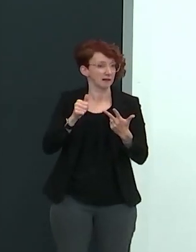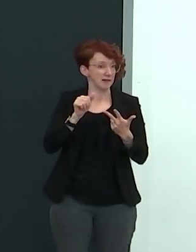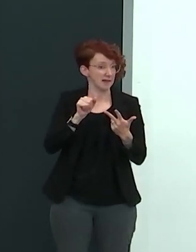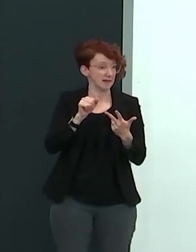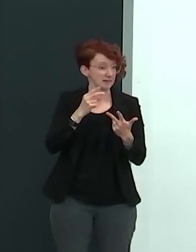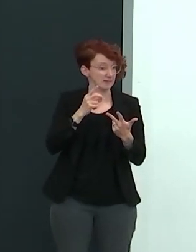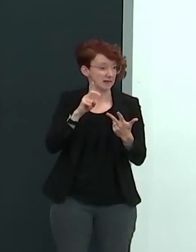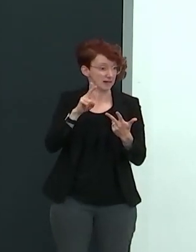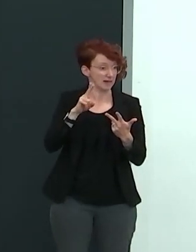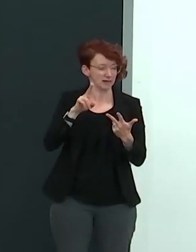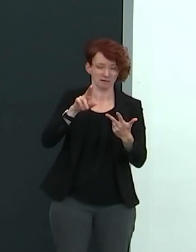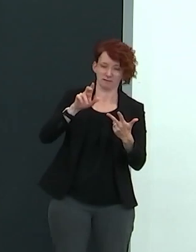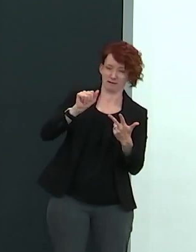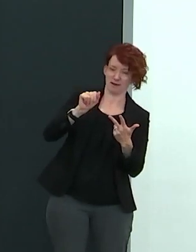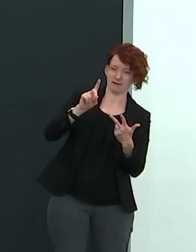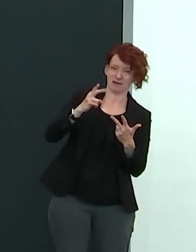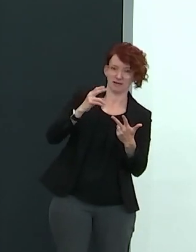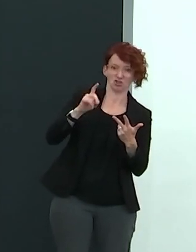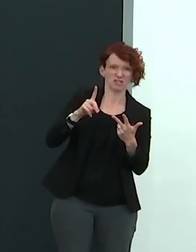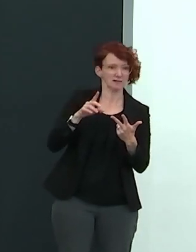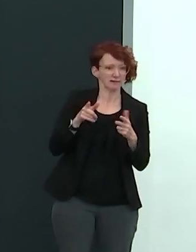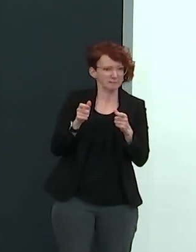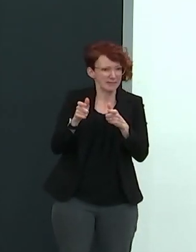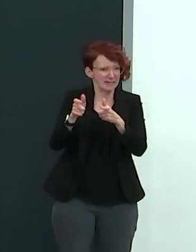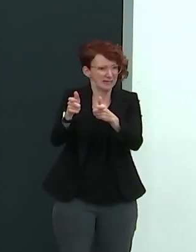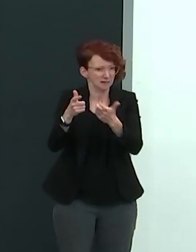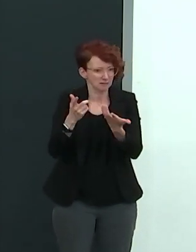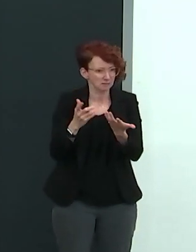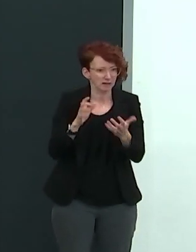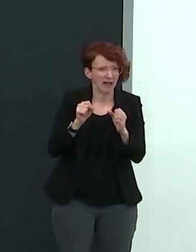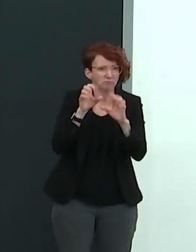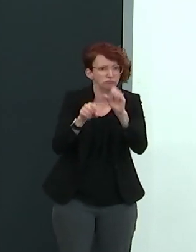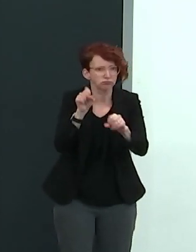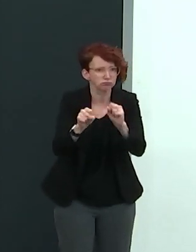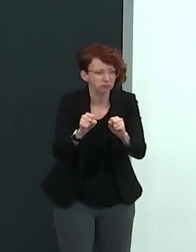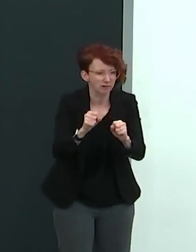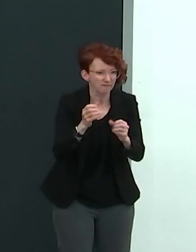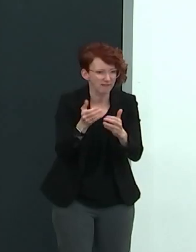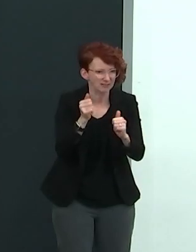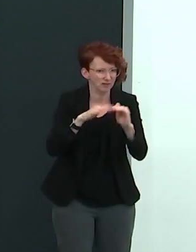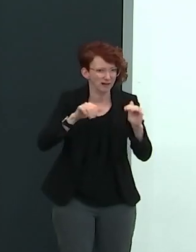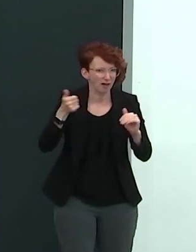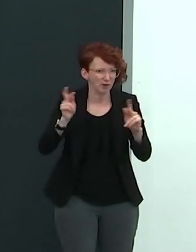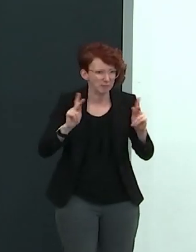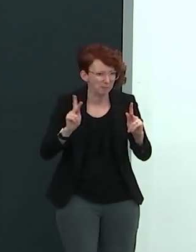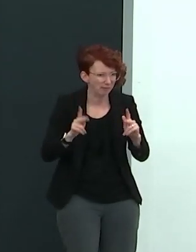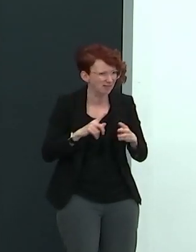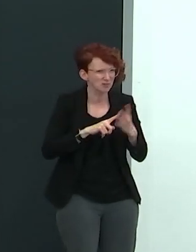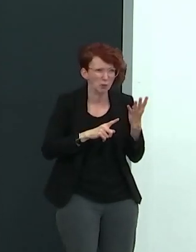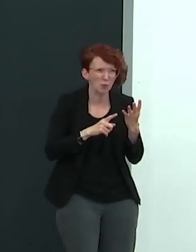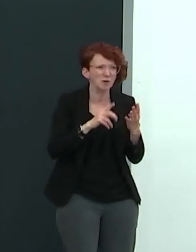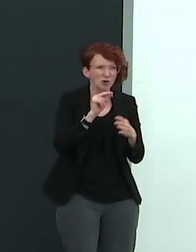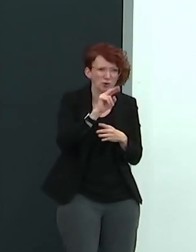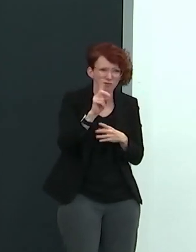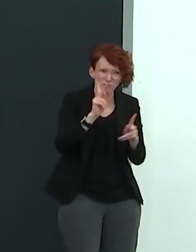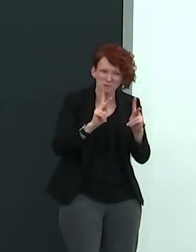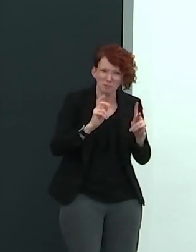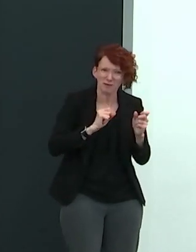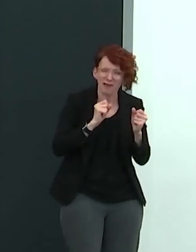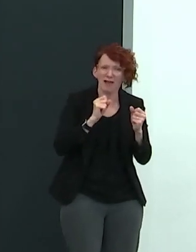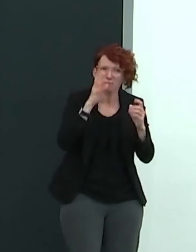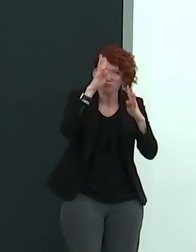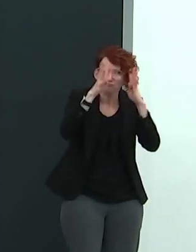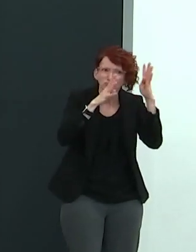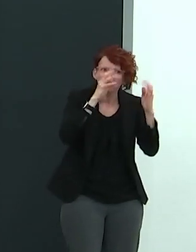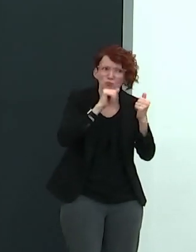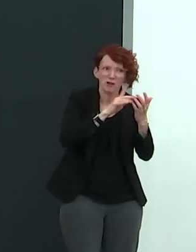cannot match. Neurodiverse individuals are known for visual processing skills and innovative problem solving. Many